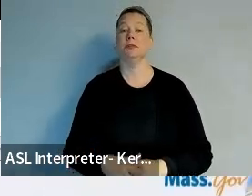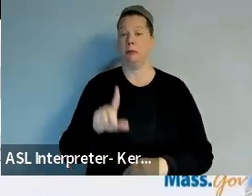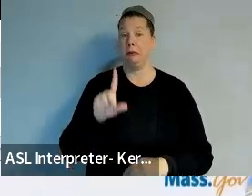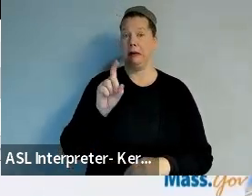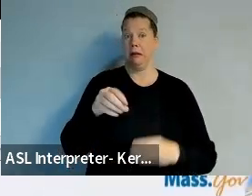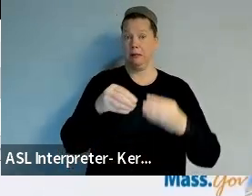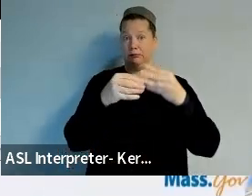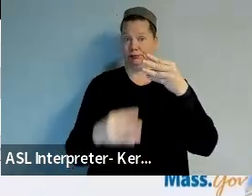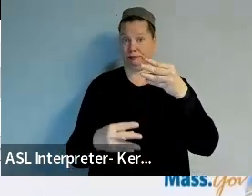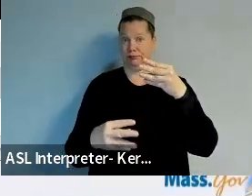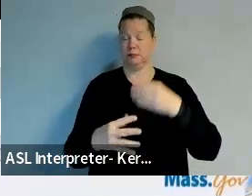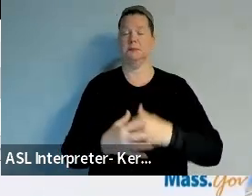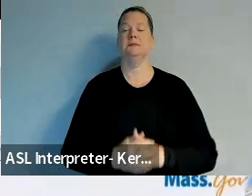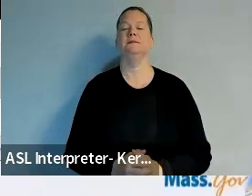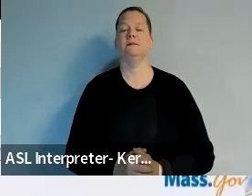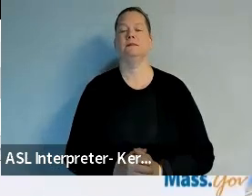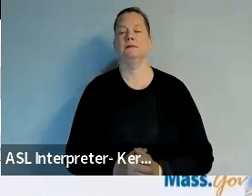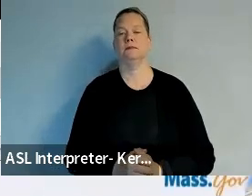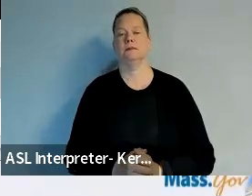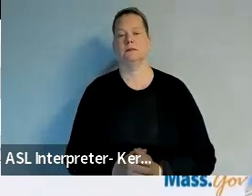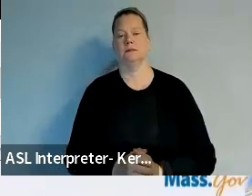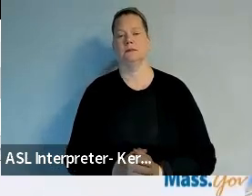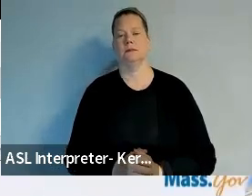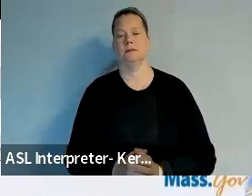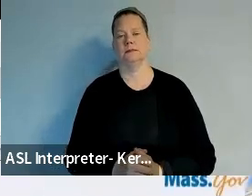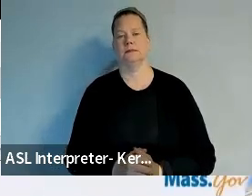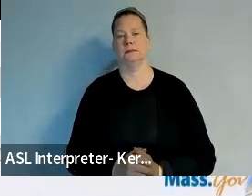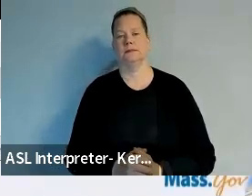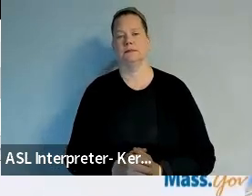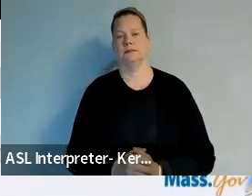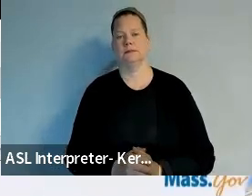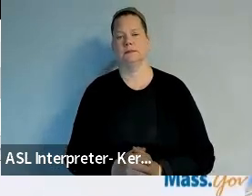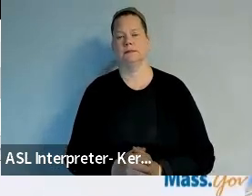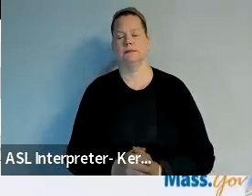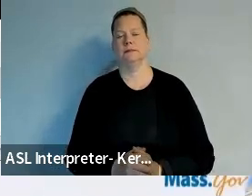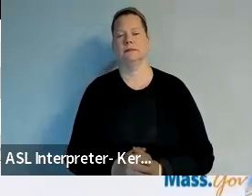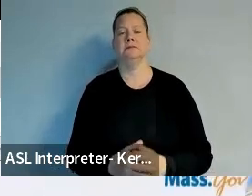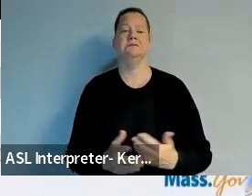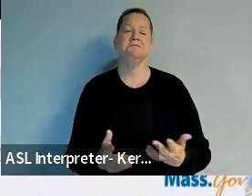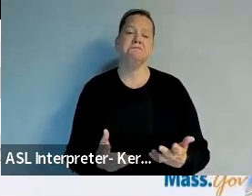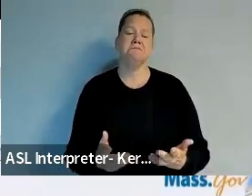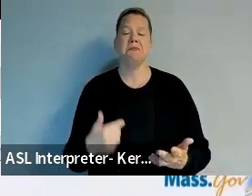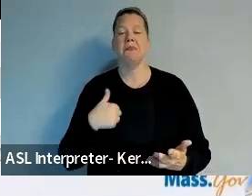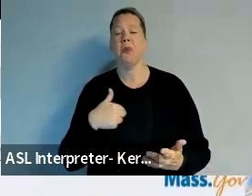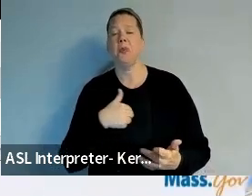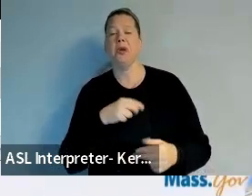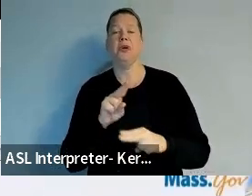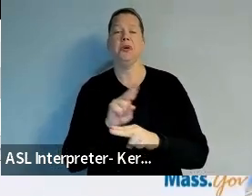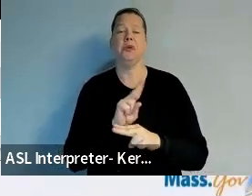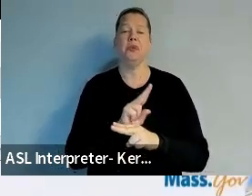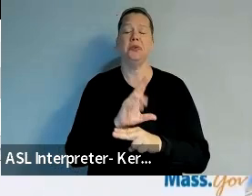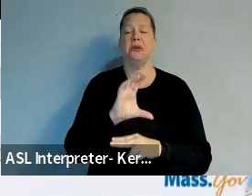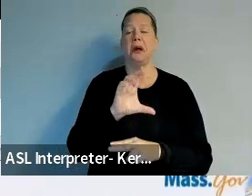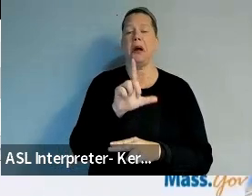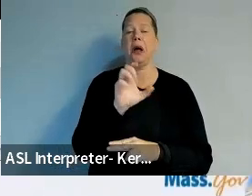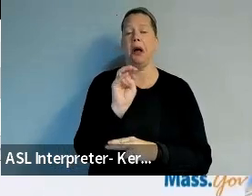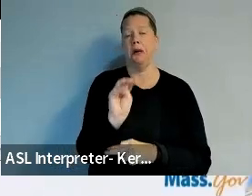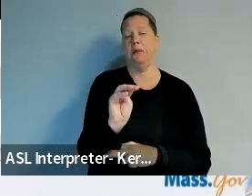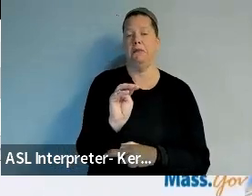to show options for the restraint report. We will say we utilize the CALM curriculum.